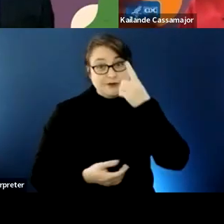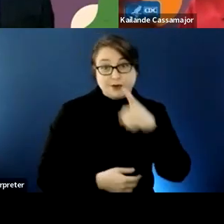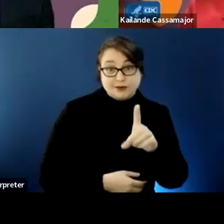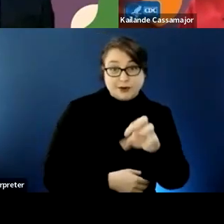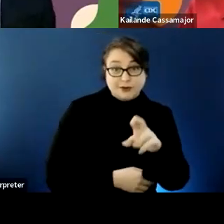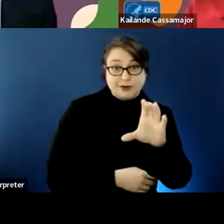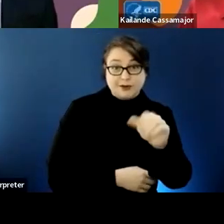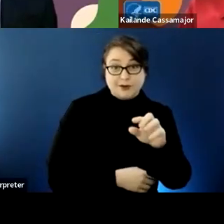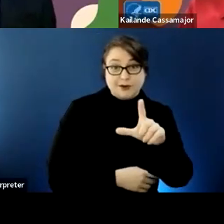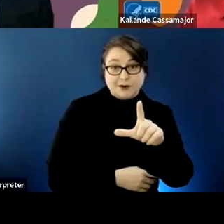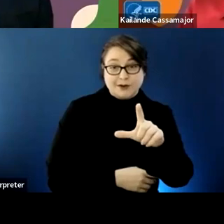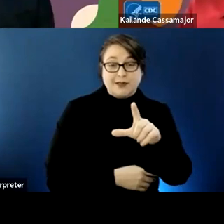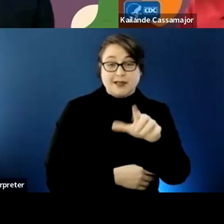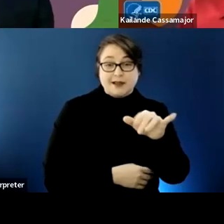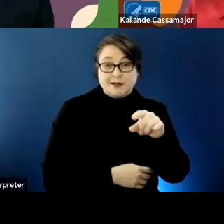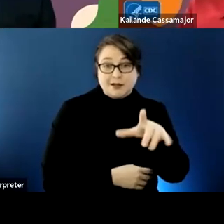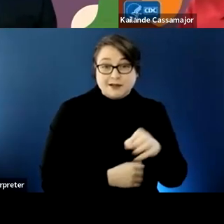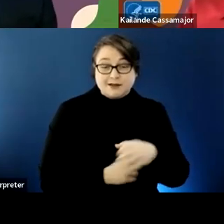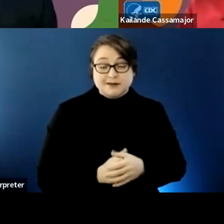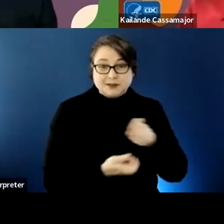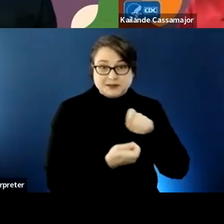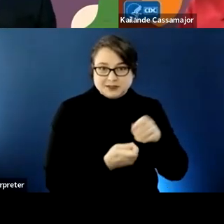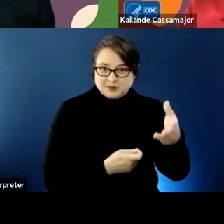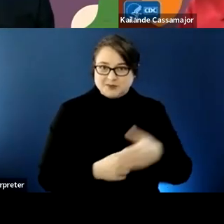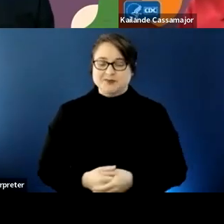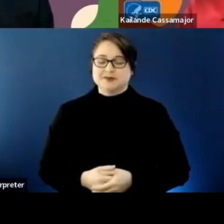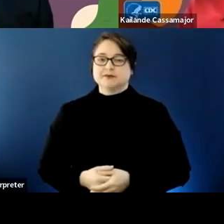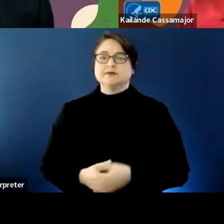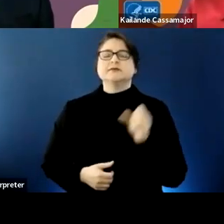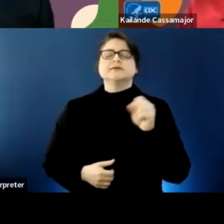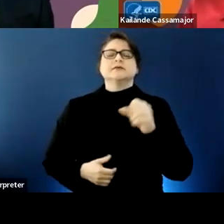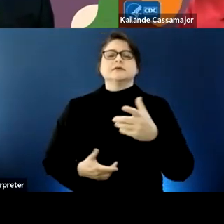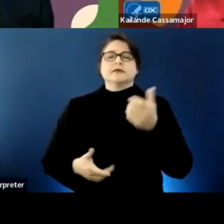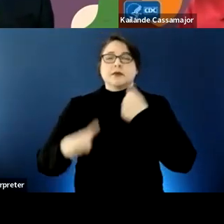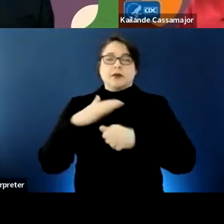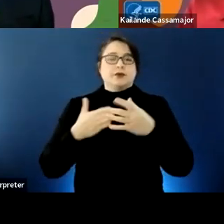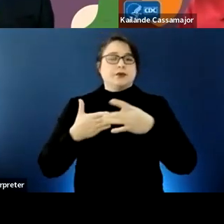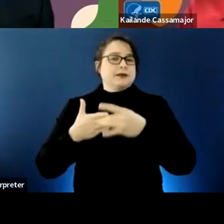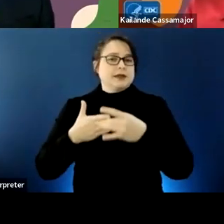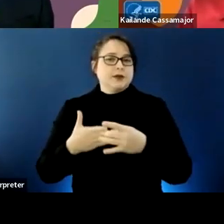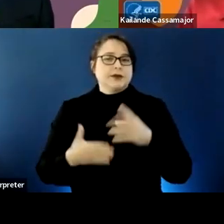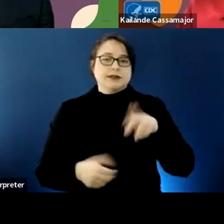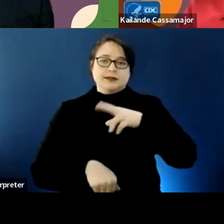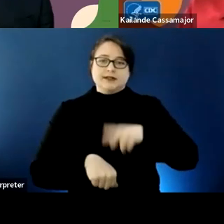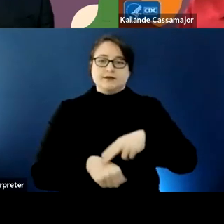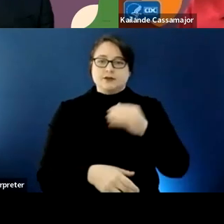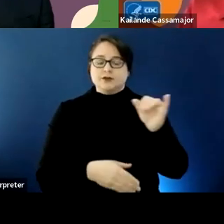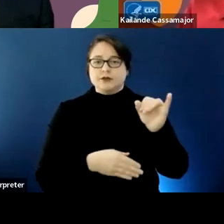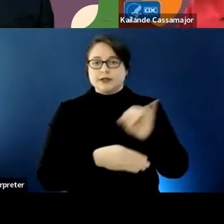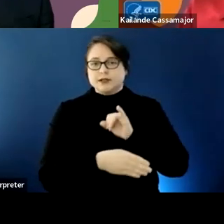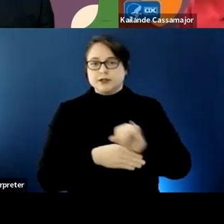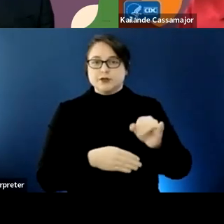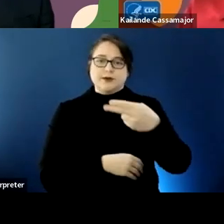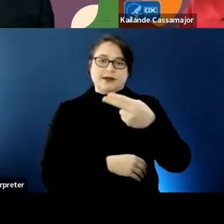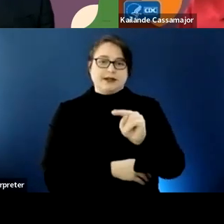question. Well, yes, under the leadership and auspices of the National Institute of Minority Health and Health Disparities and the